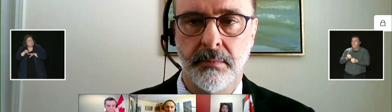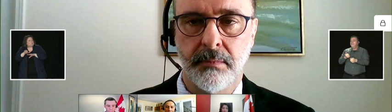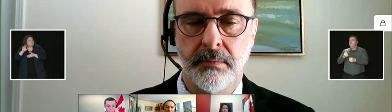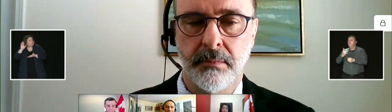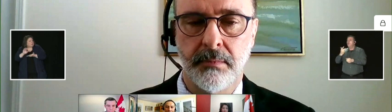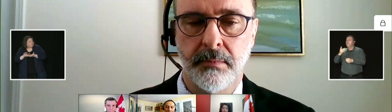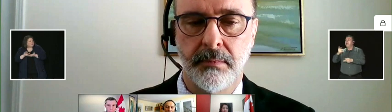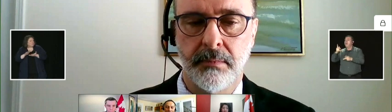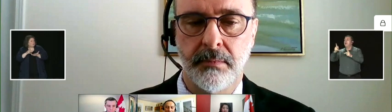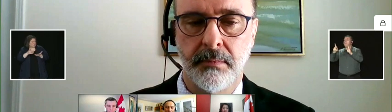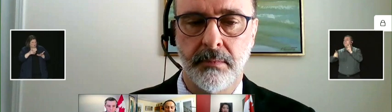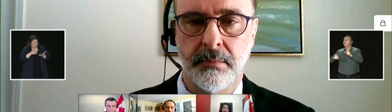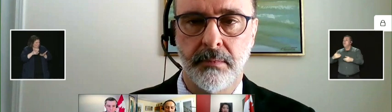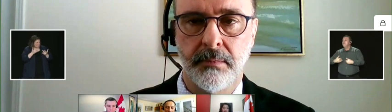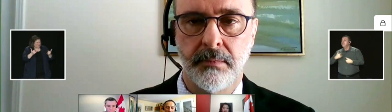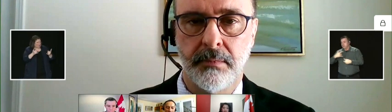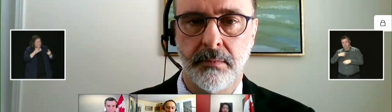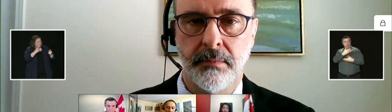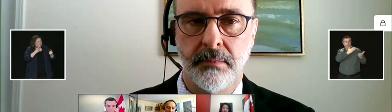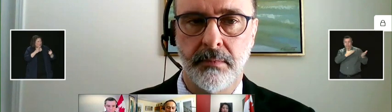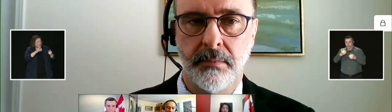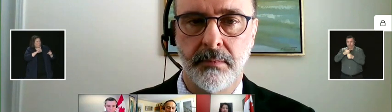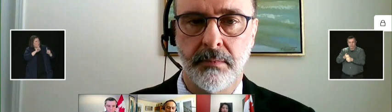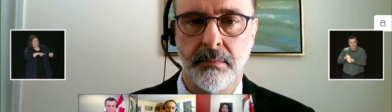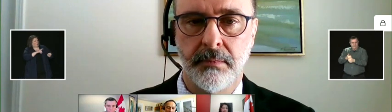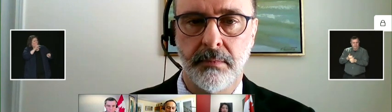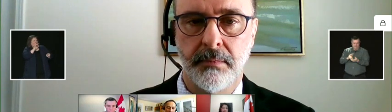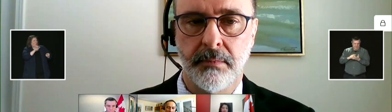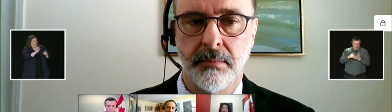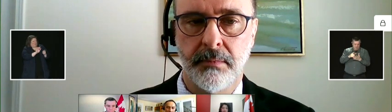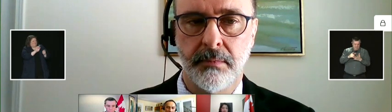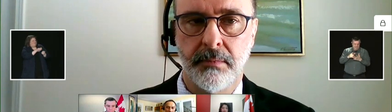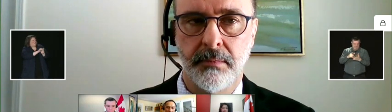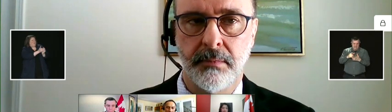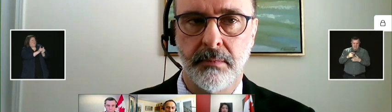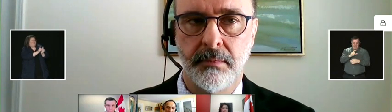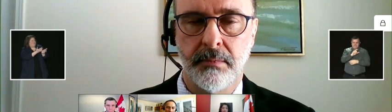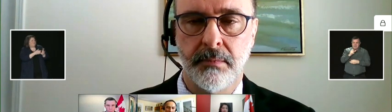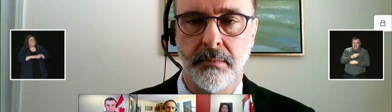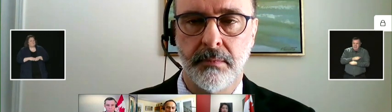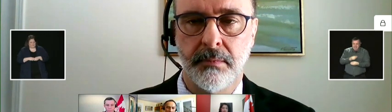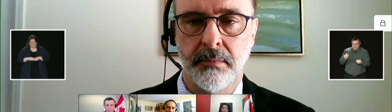some provinces will get different, not per capita distributions, or how is this going to work?